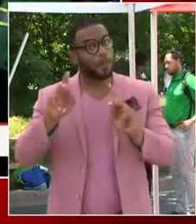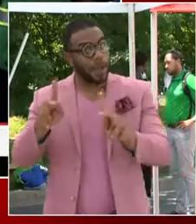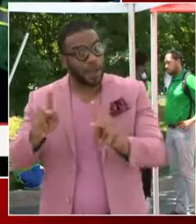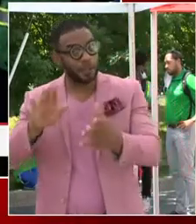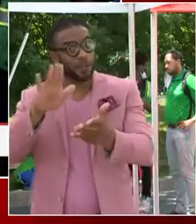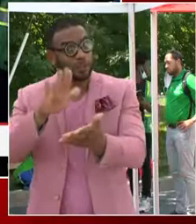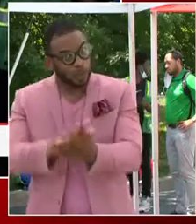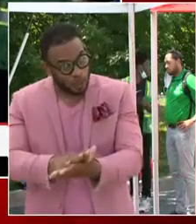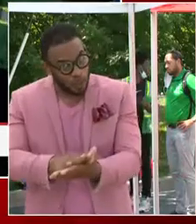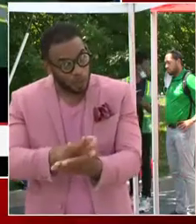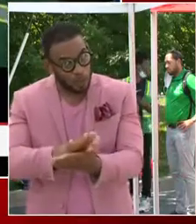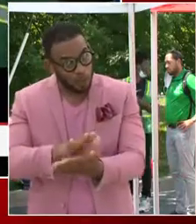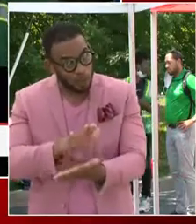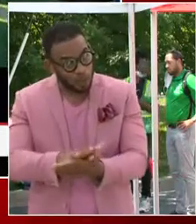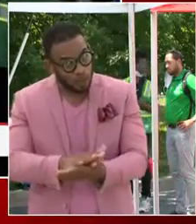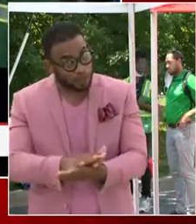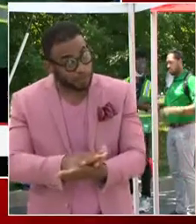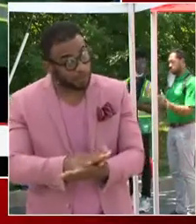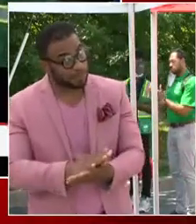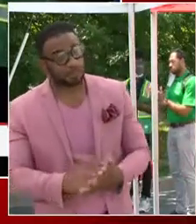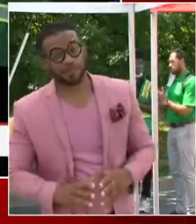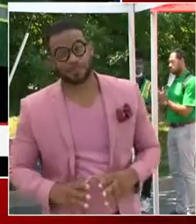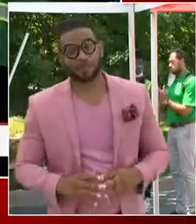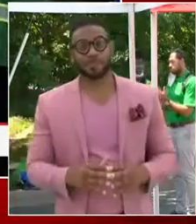go back to school.